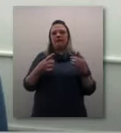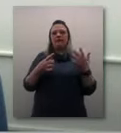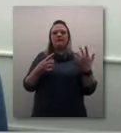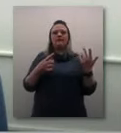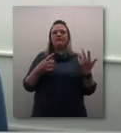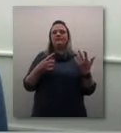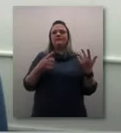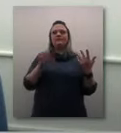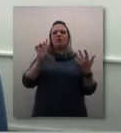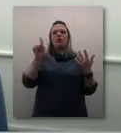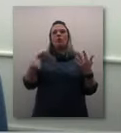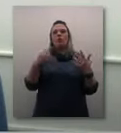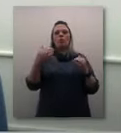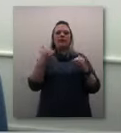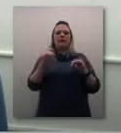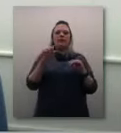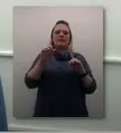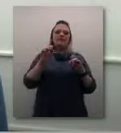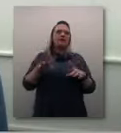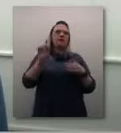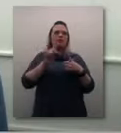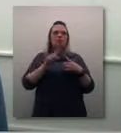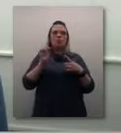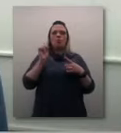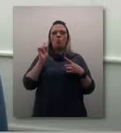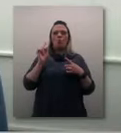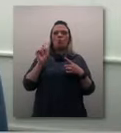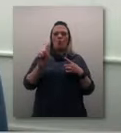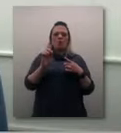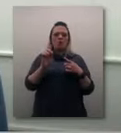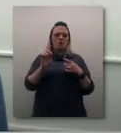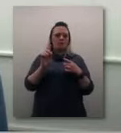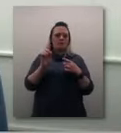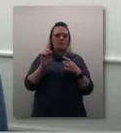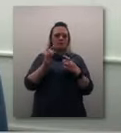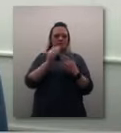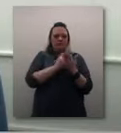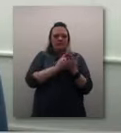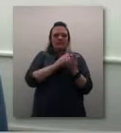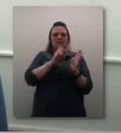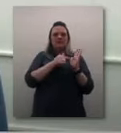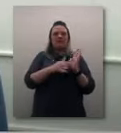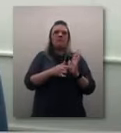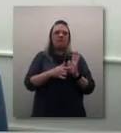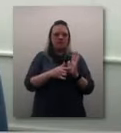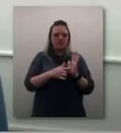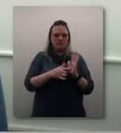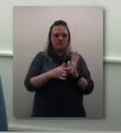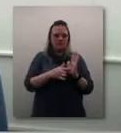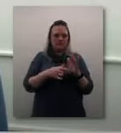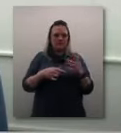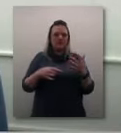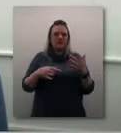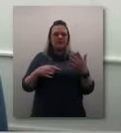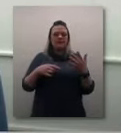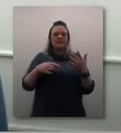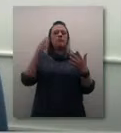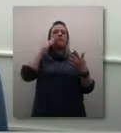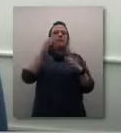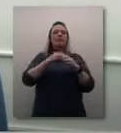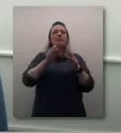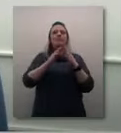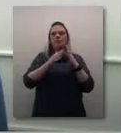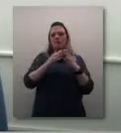to only limit testing to one spectrum of symptoms. And so we know that in our community, thanks